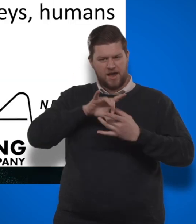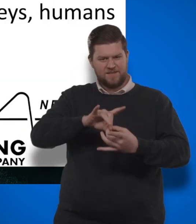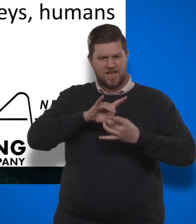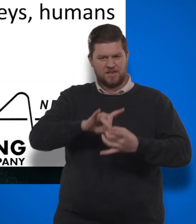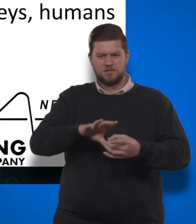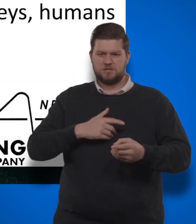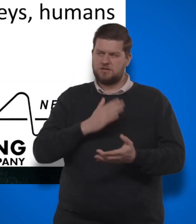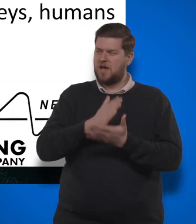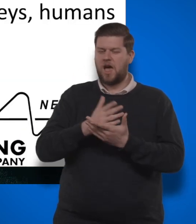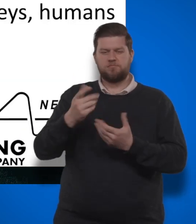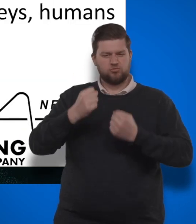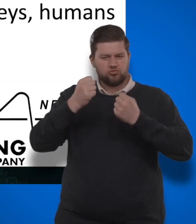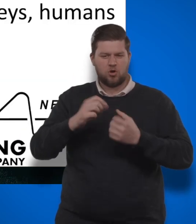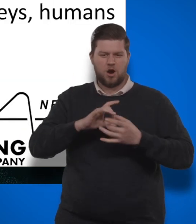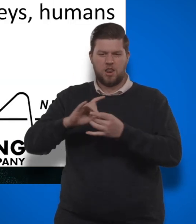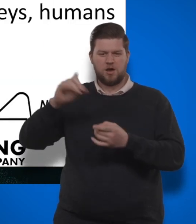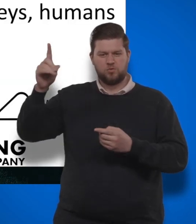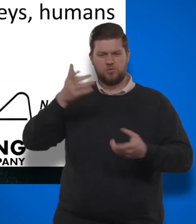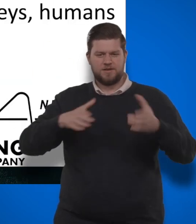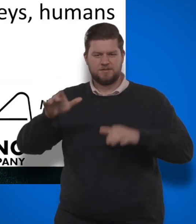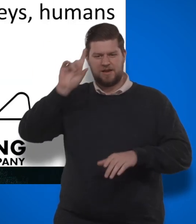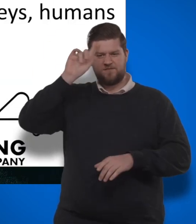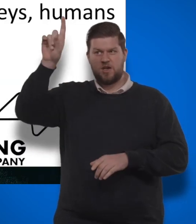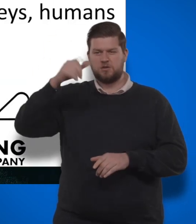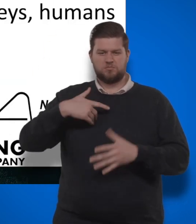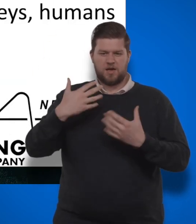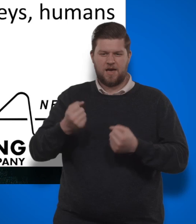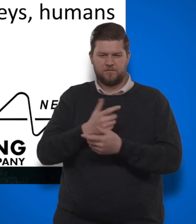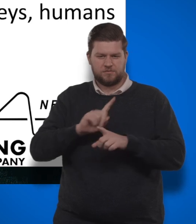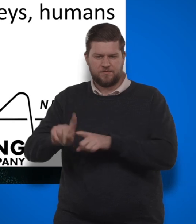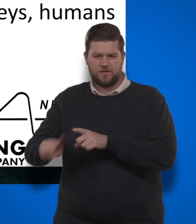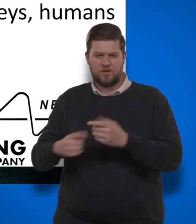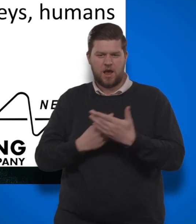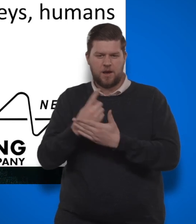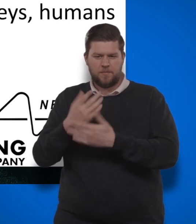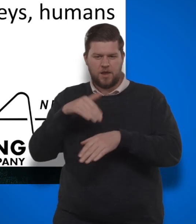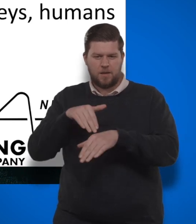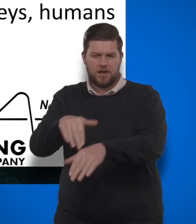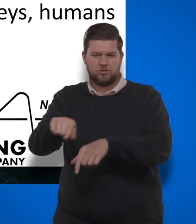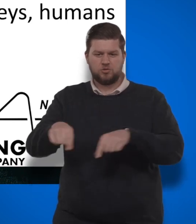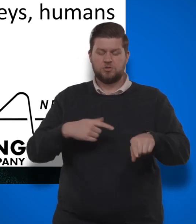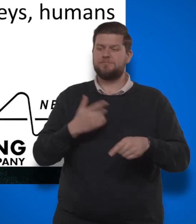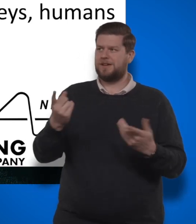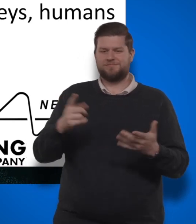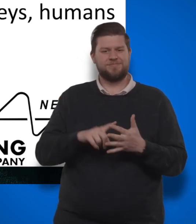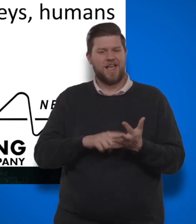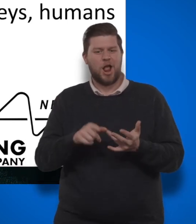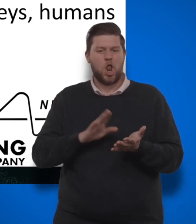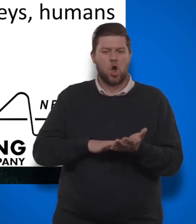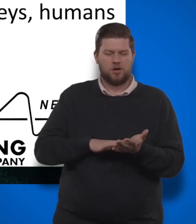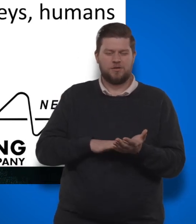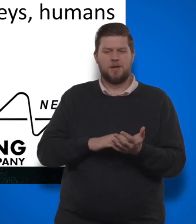on. But along comes Elon Musk, and Elon Musk says, to avoid becoming like